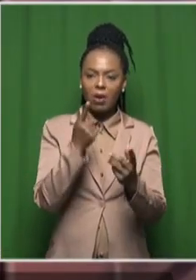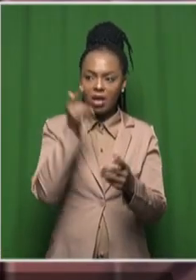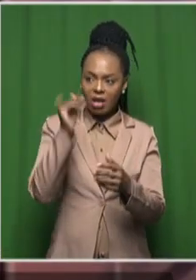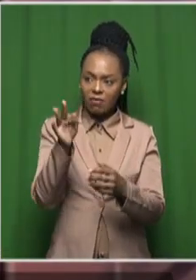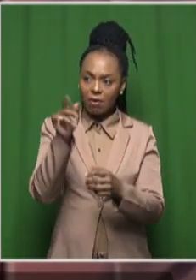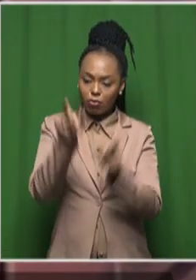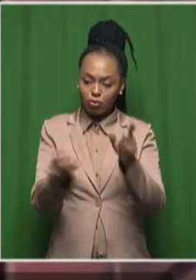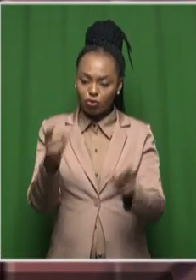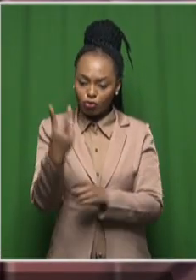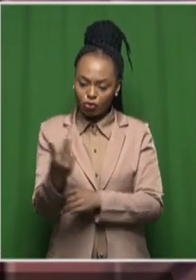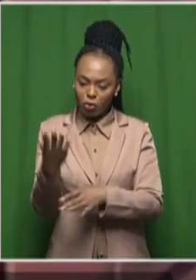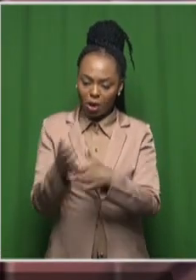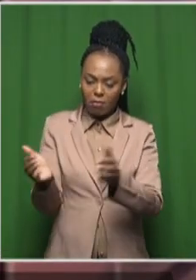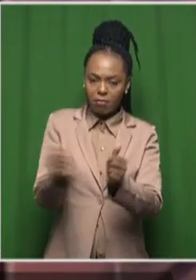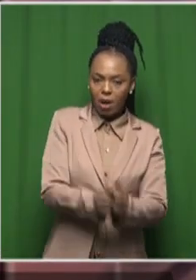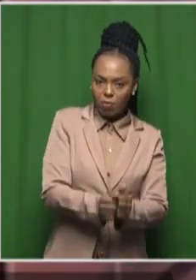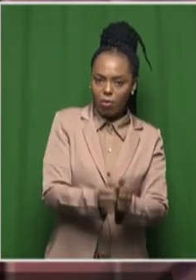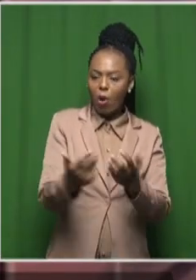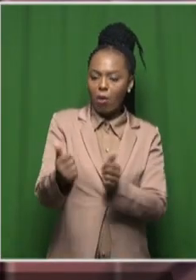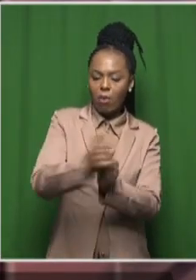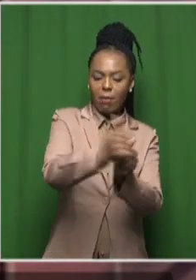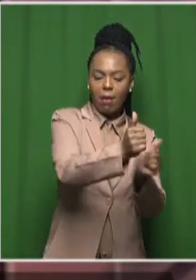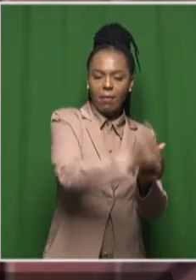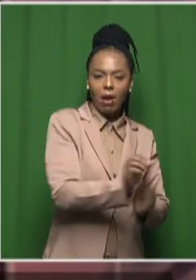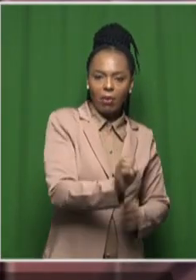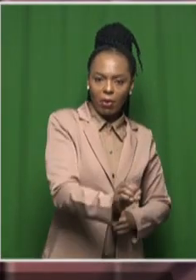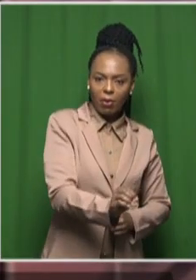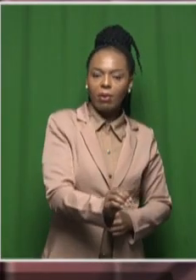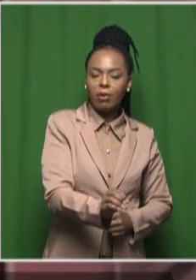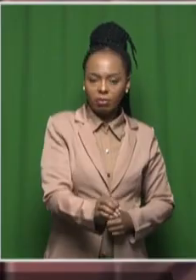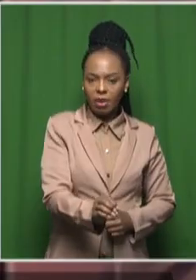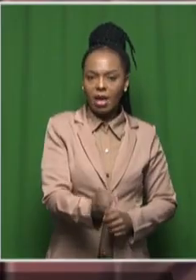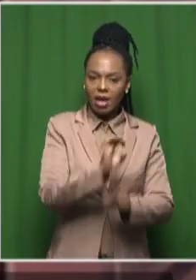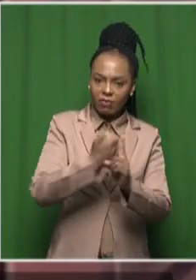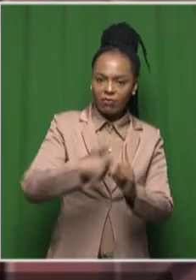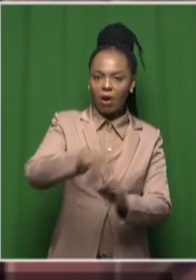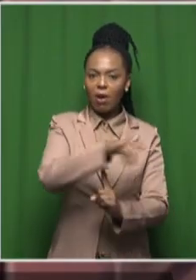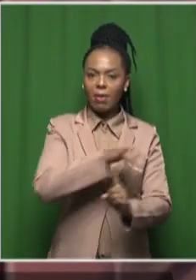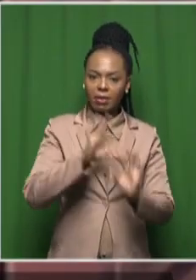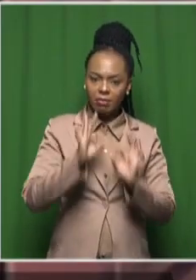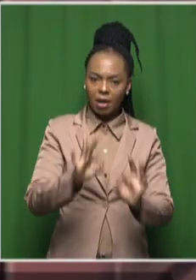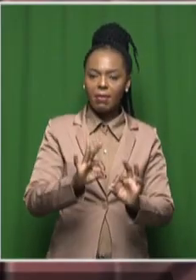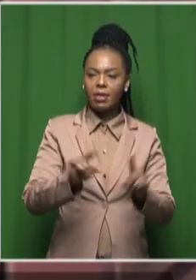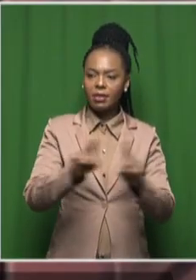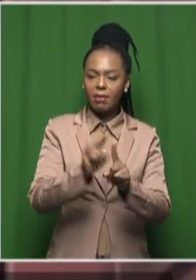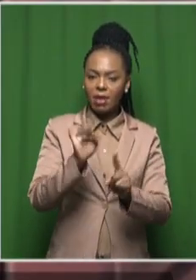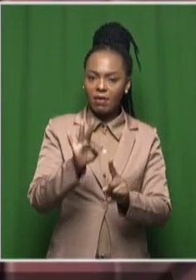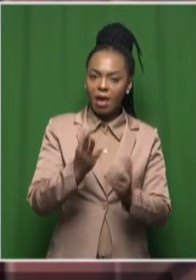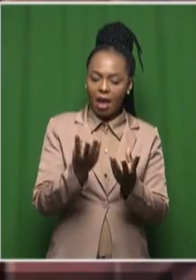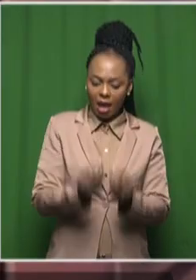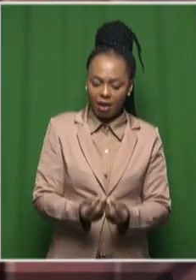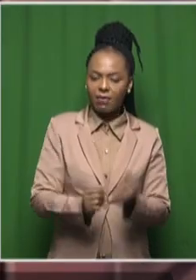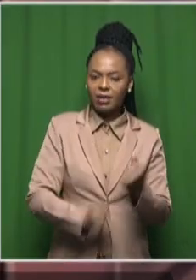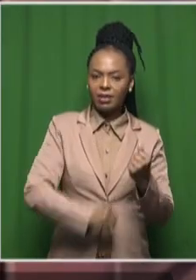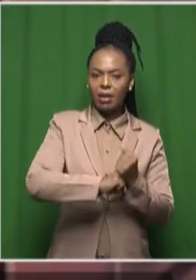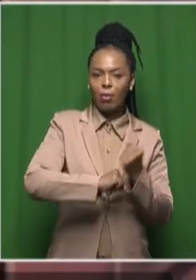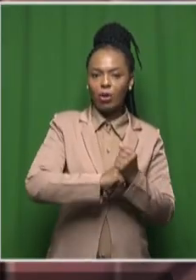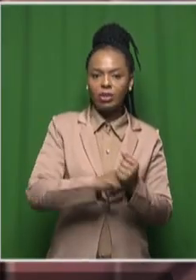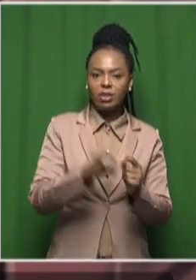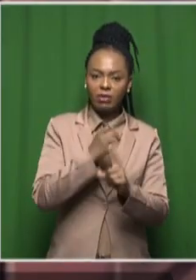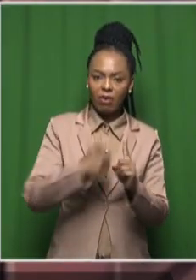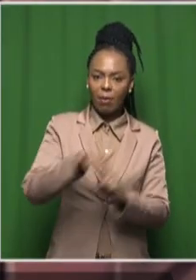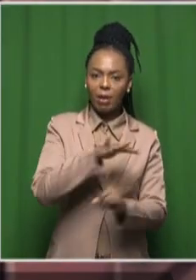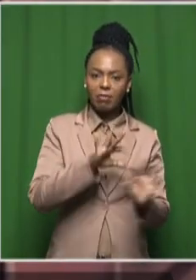together. And it's generally like an incredibly harmonious environment, an incredibly supportive environment. And I